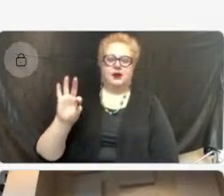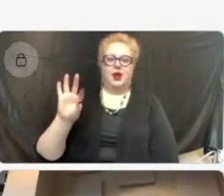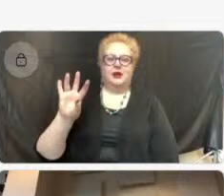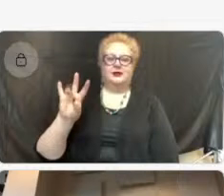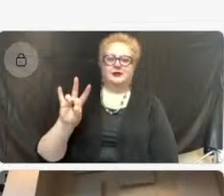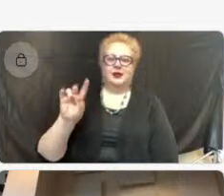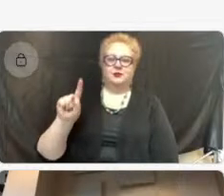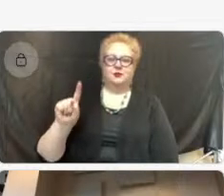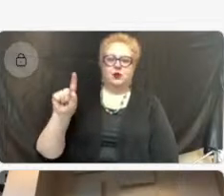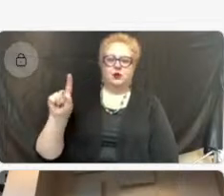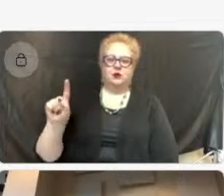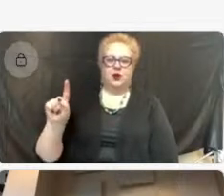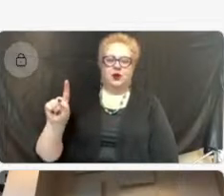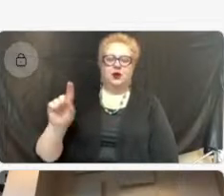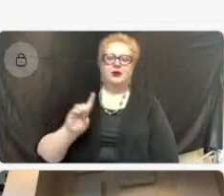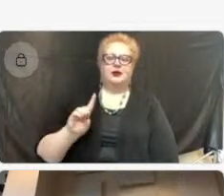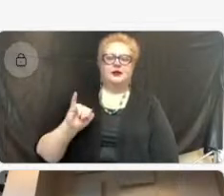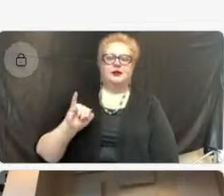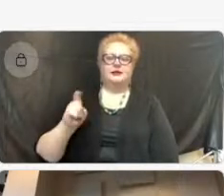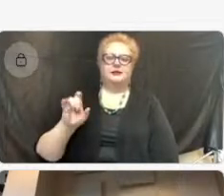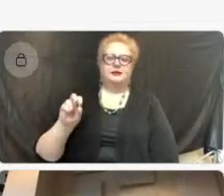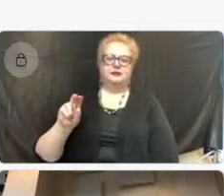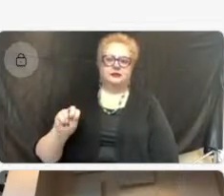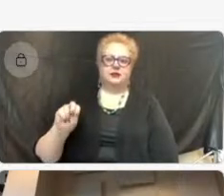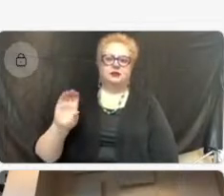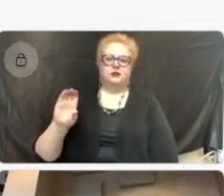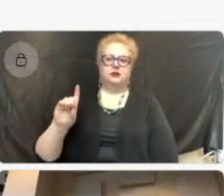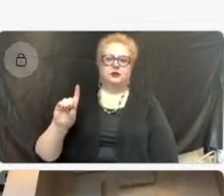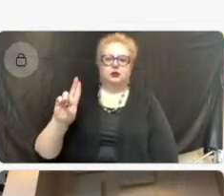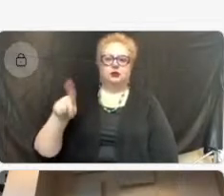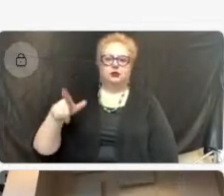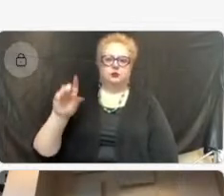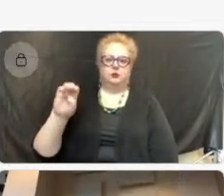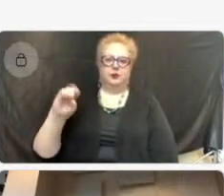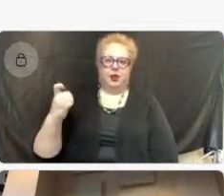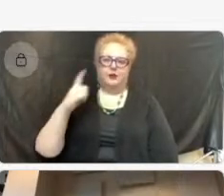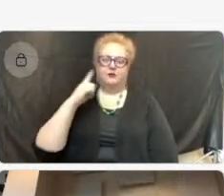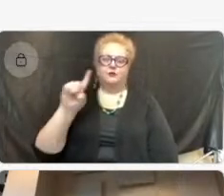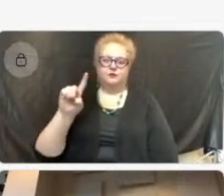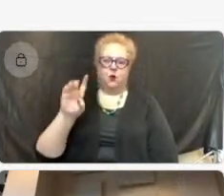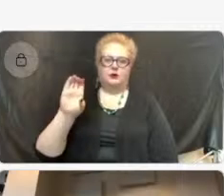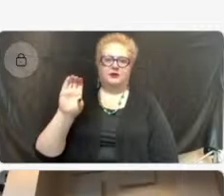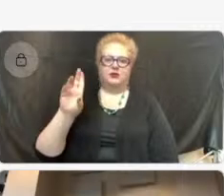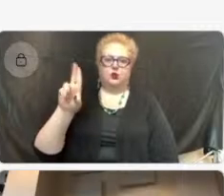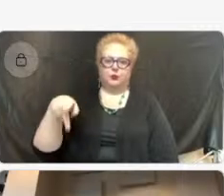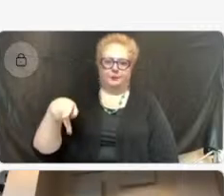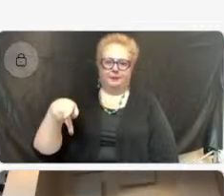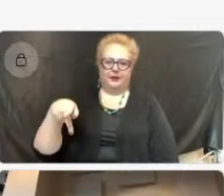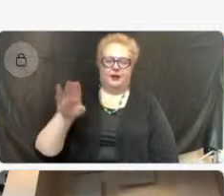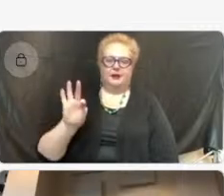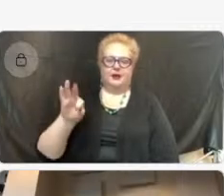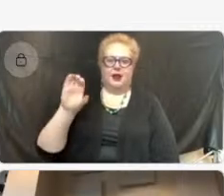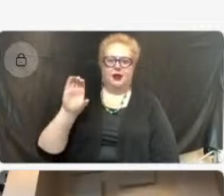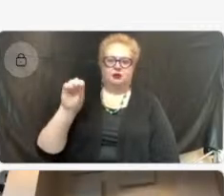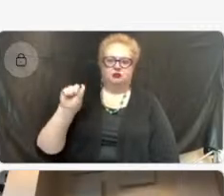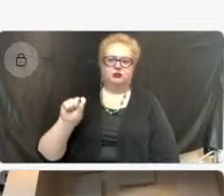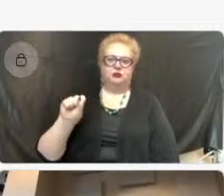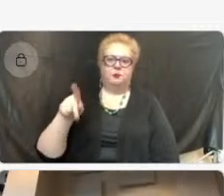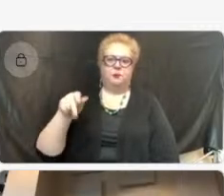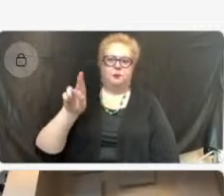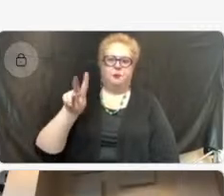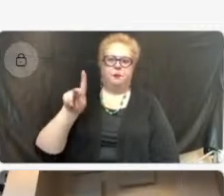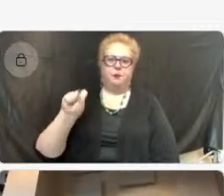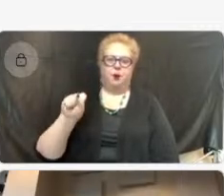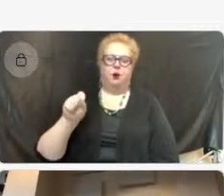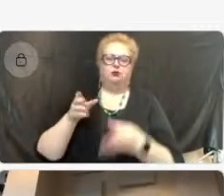Z-9711, Dixon Duplex, conditional use permit at 900 South Park Street. The applicant is requesting a conditional